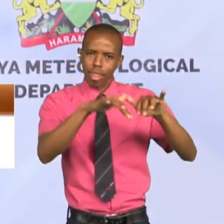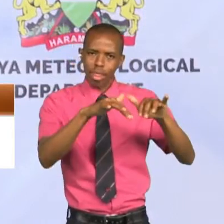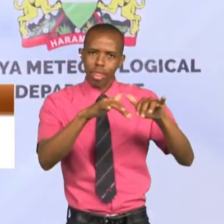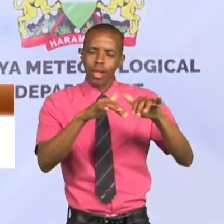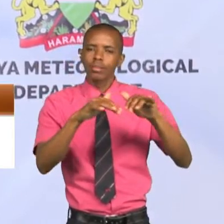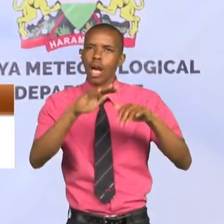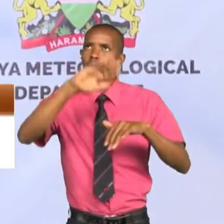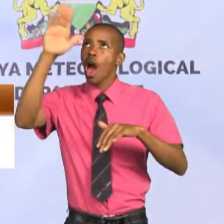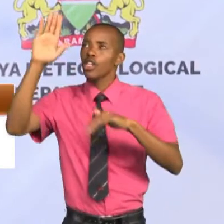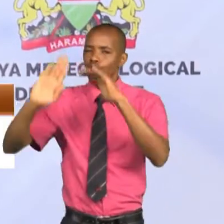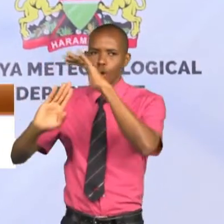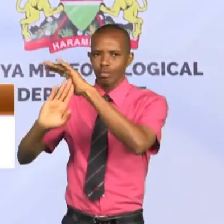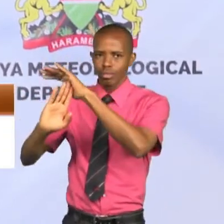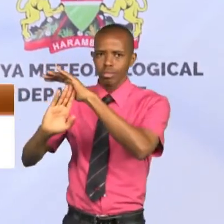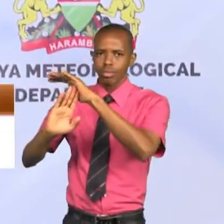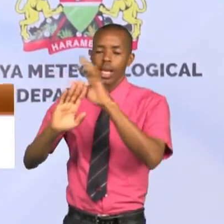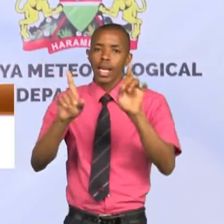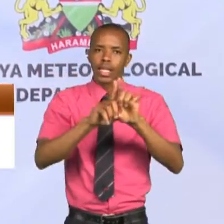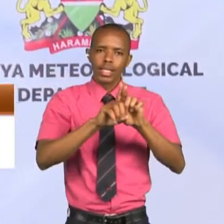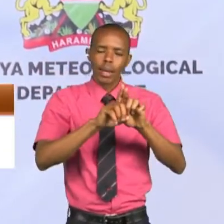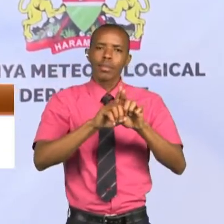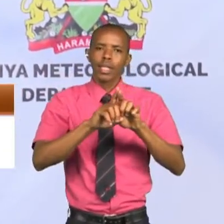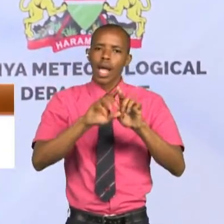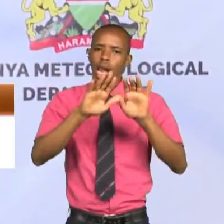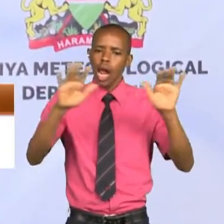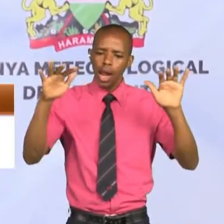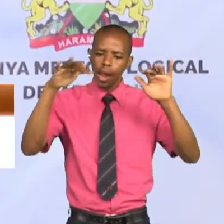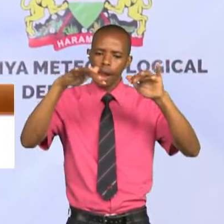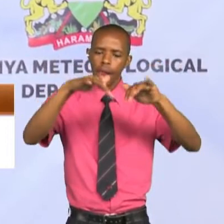hilltops, and also from the slopes.